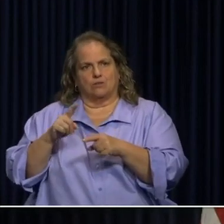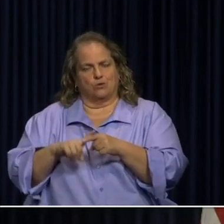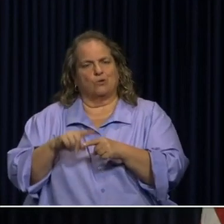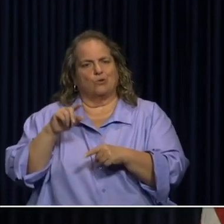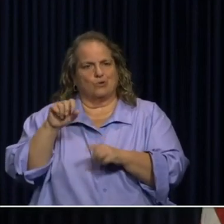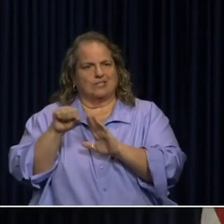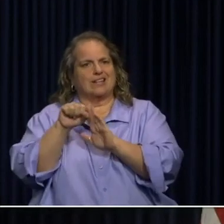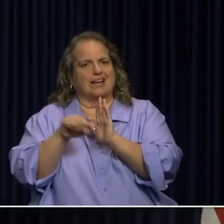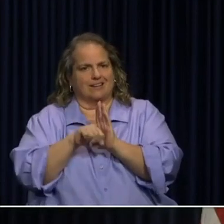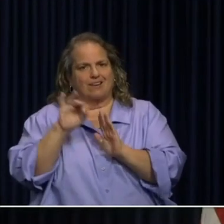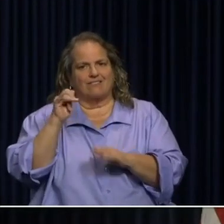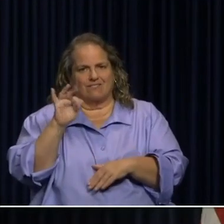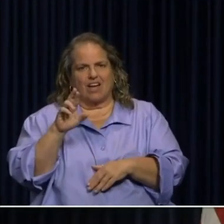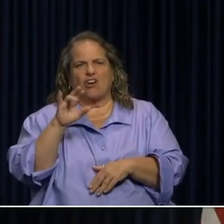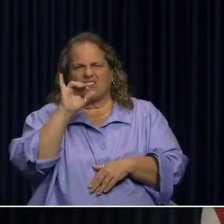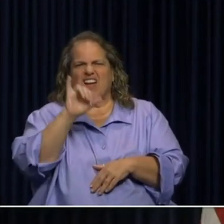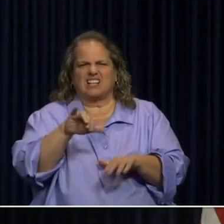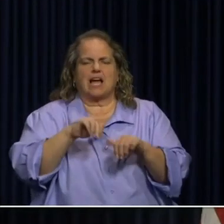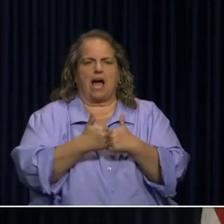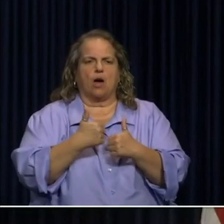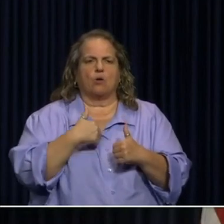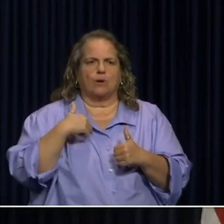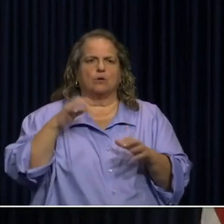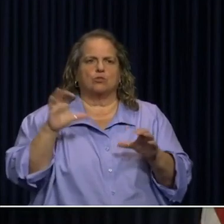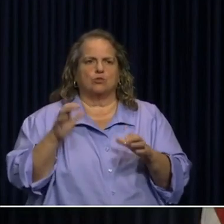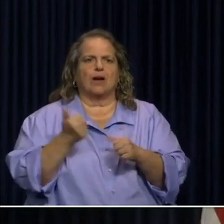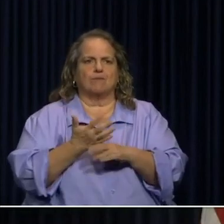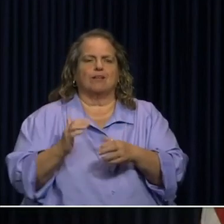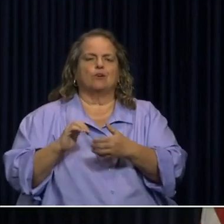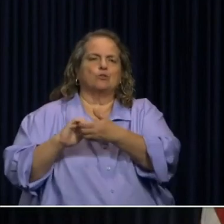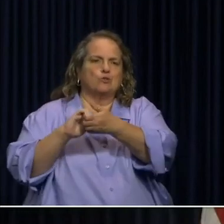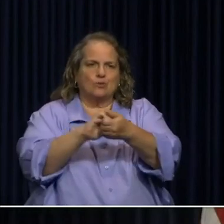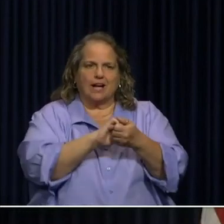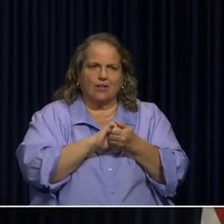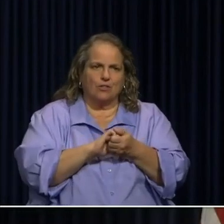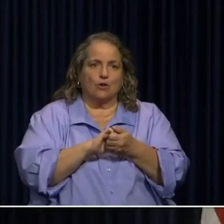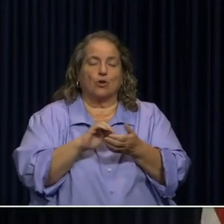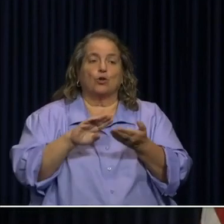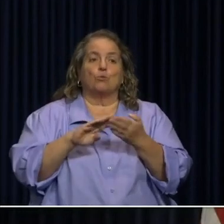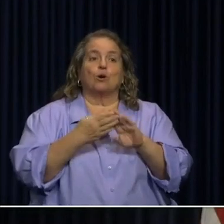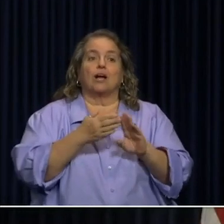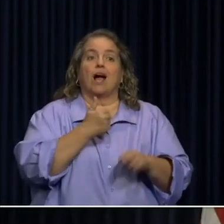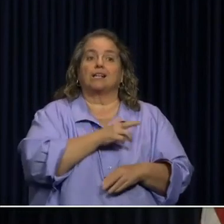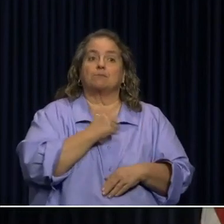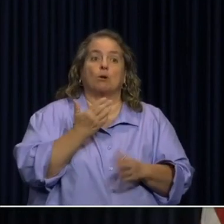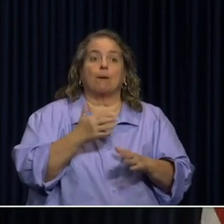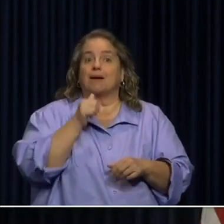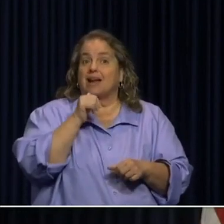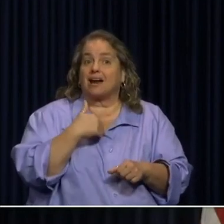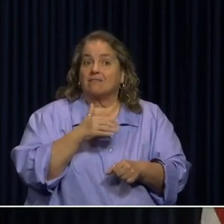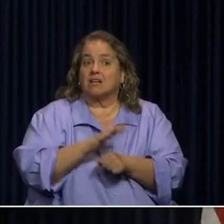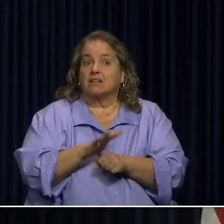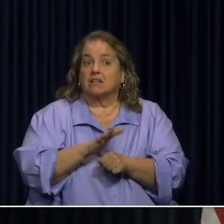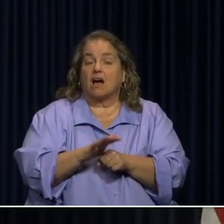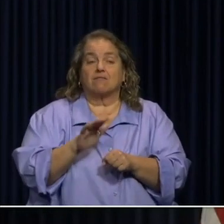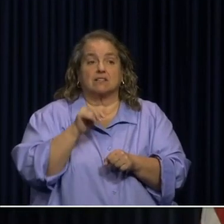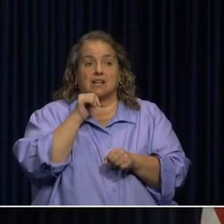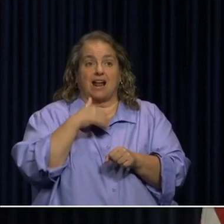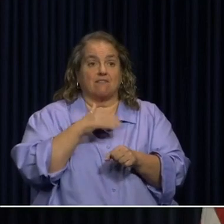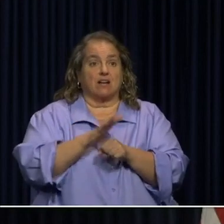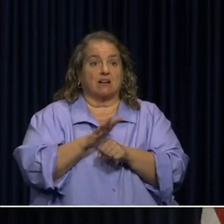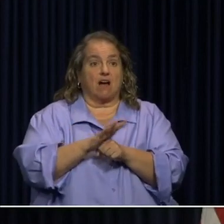a community hospital that may not have enough, that doesn't have significant numbers of people in